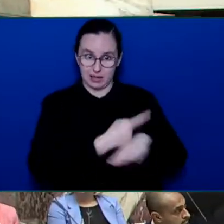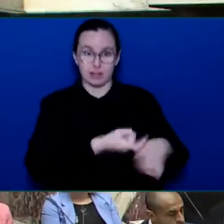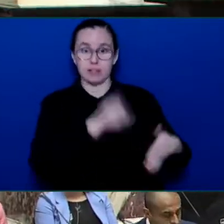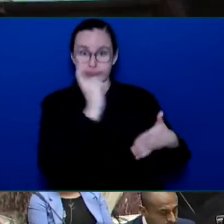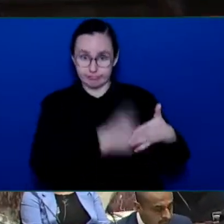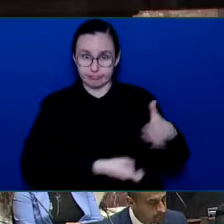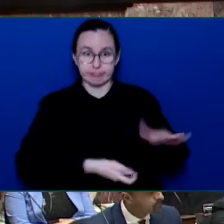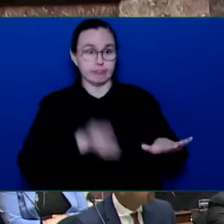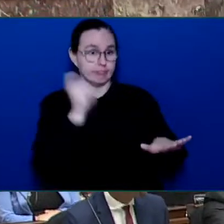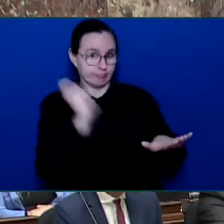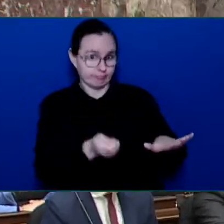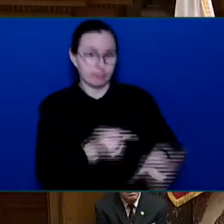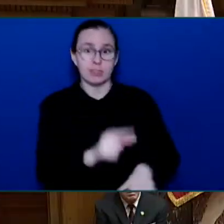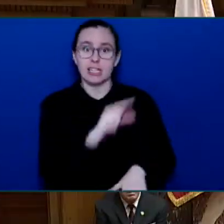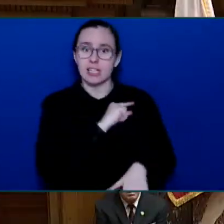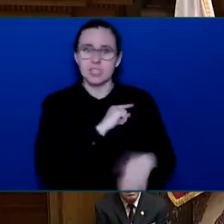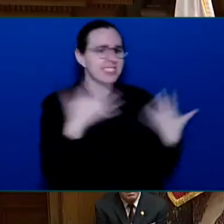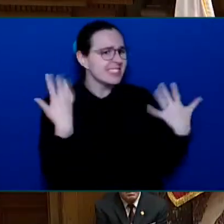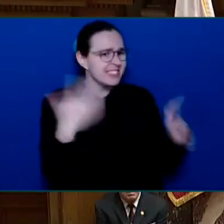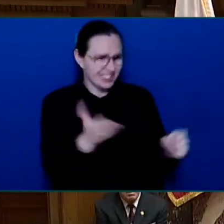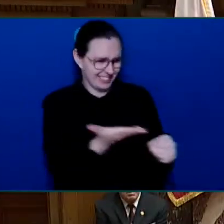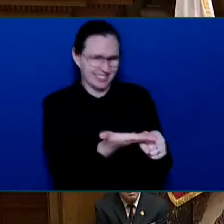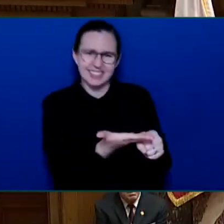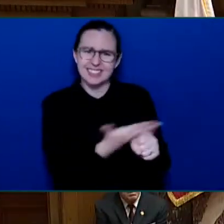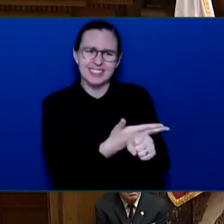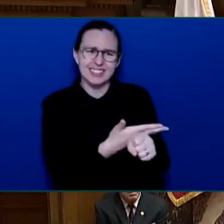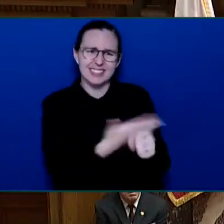The bell ends question period.